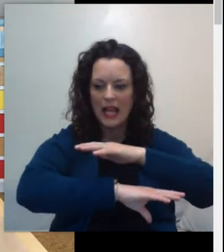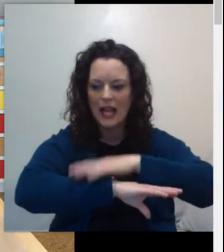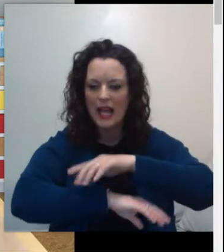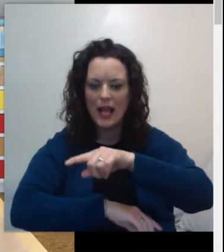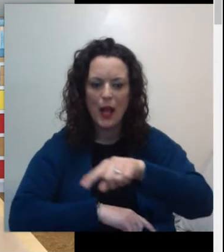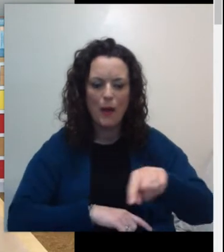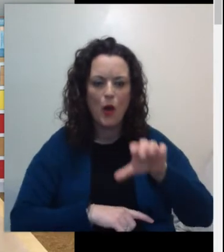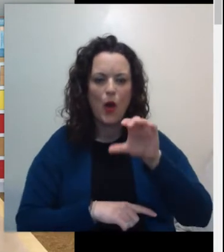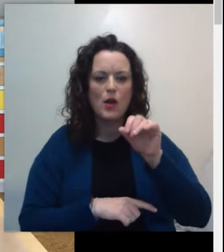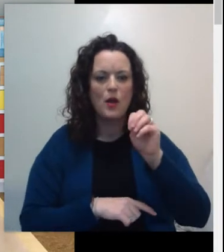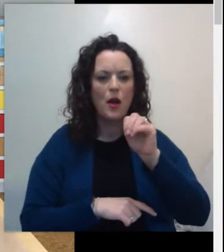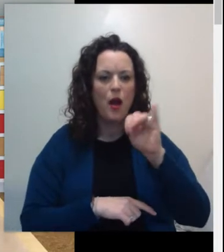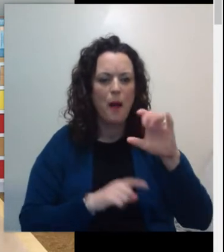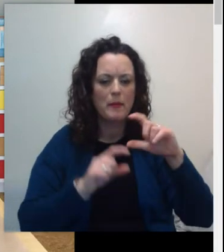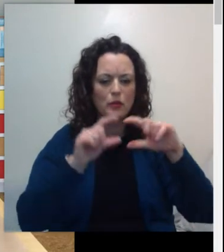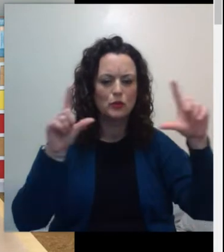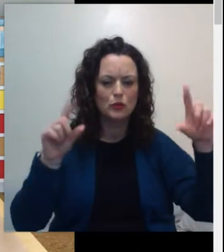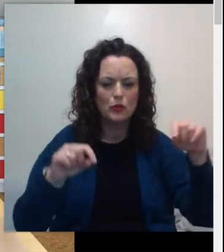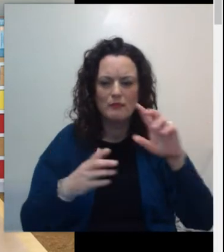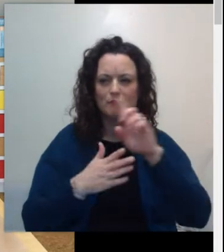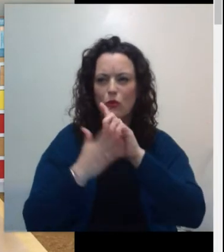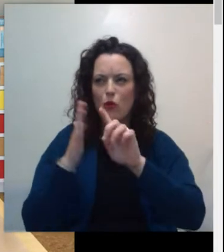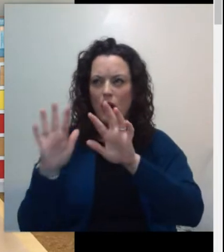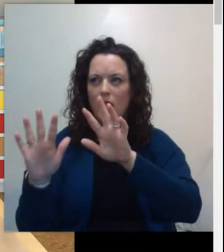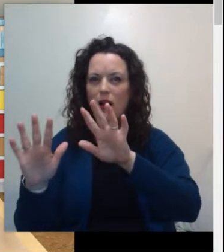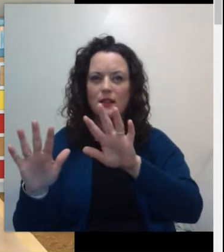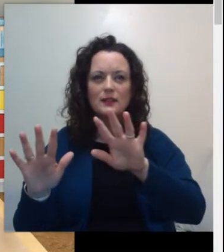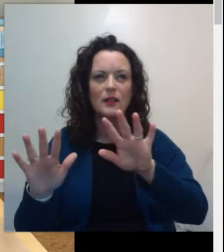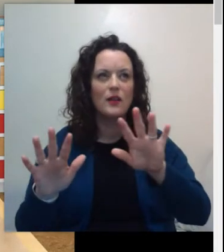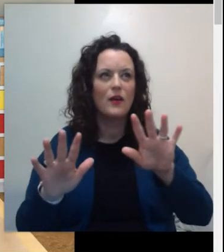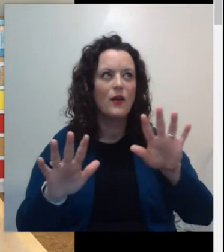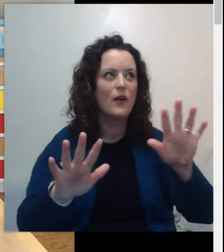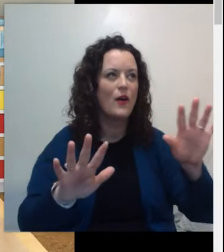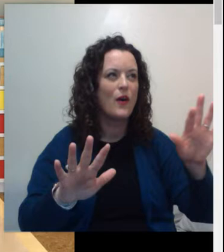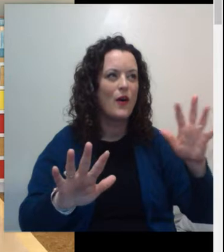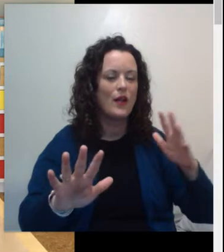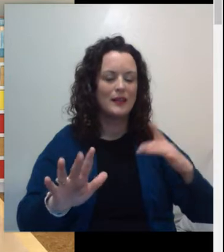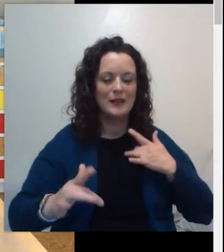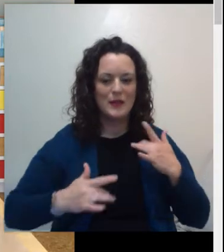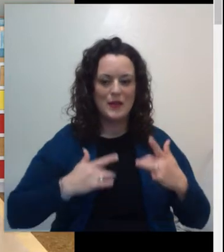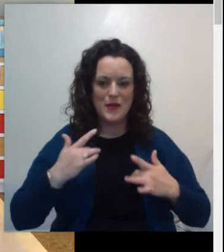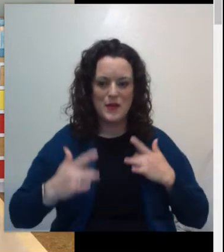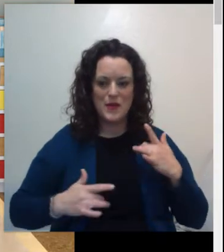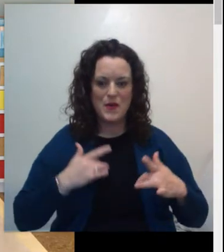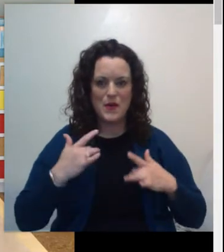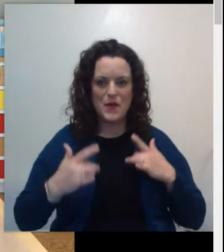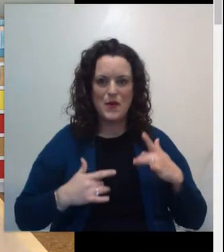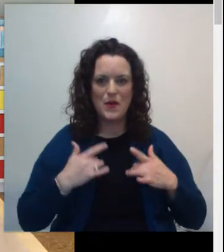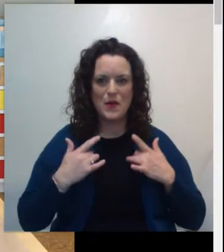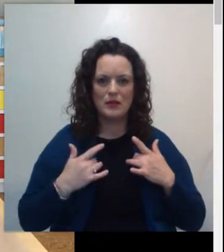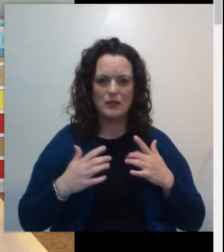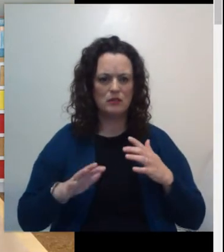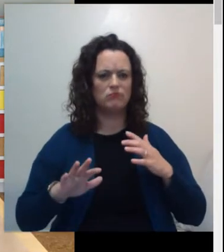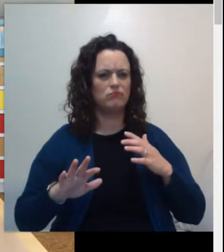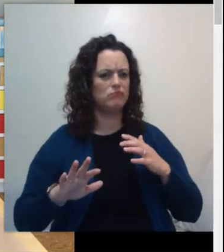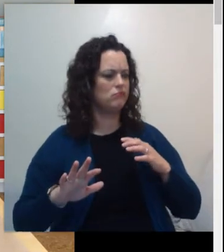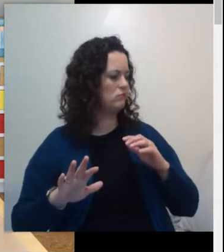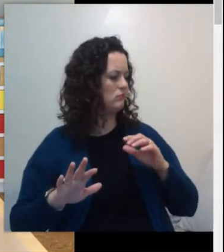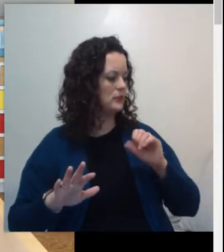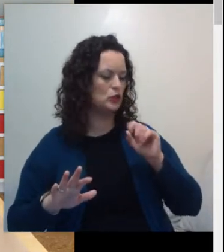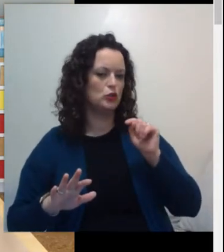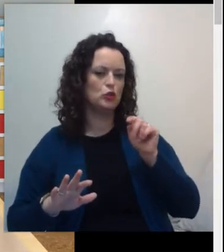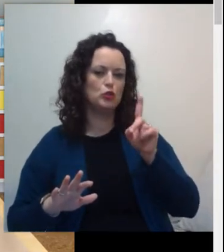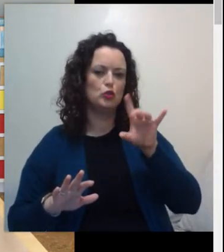very, very exciting. And I was just getting started my studio assistant is doing something. Hold on